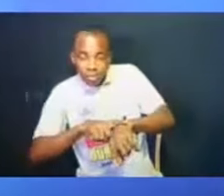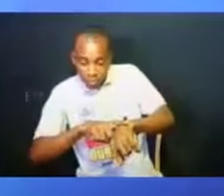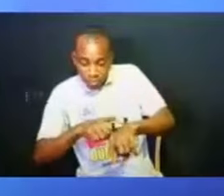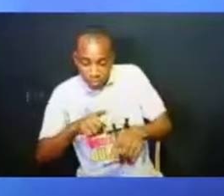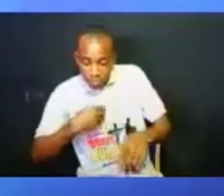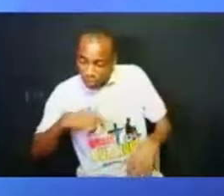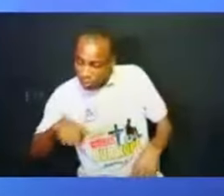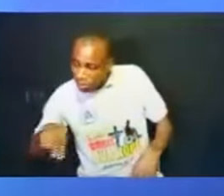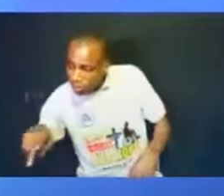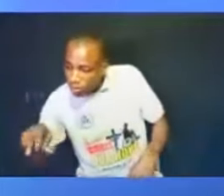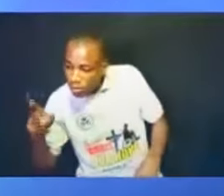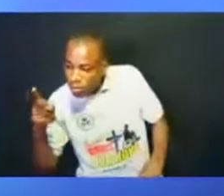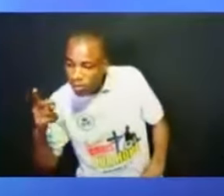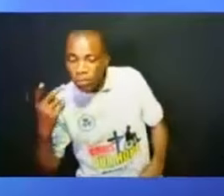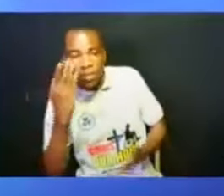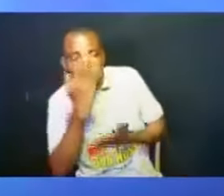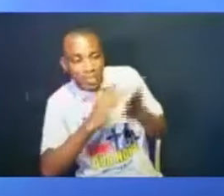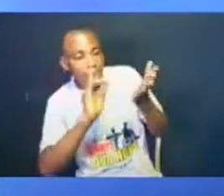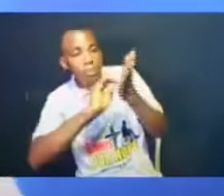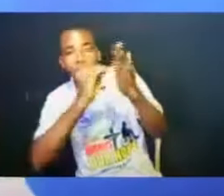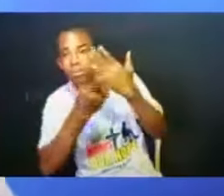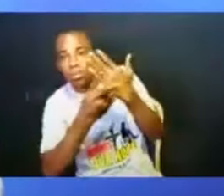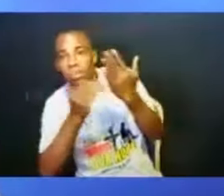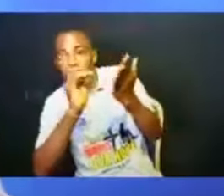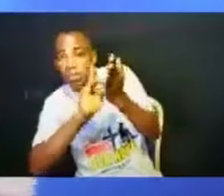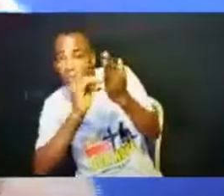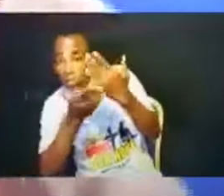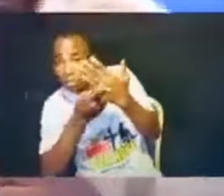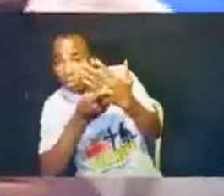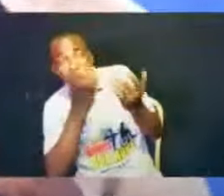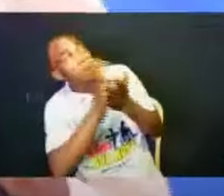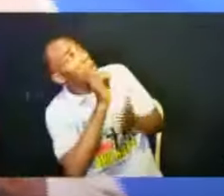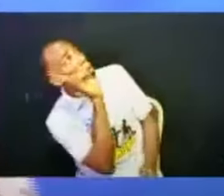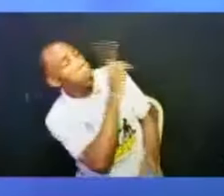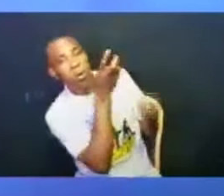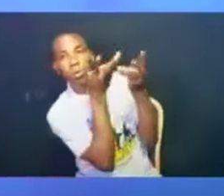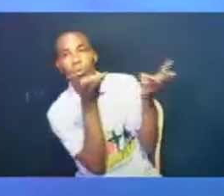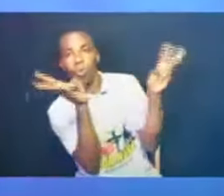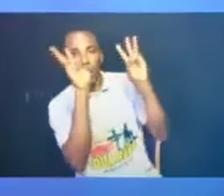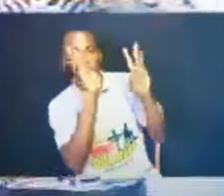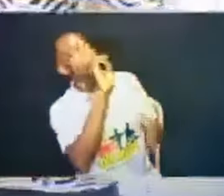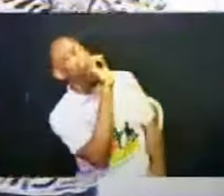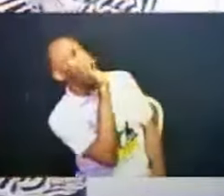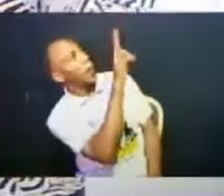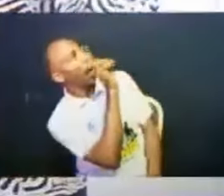dates on her wall. And now, just one room, small room line.